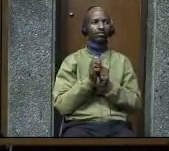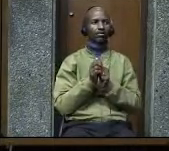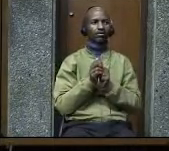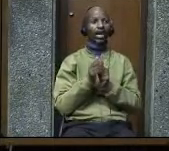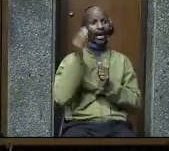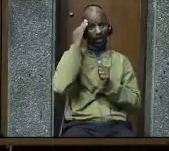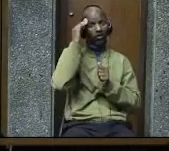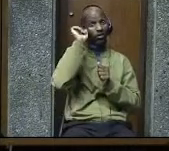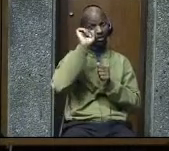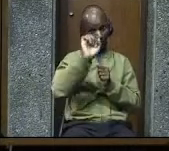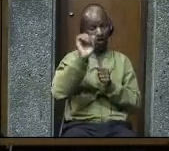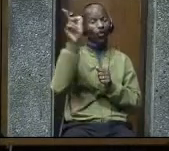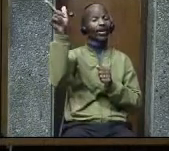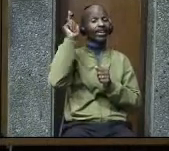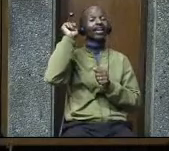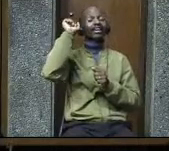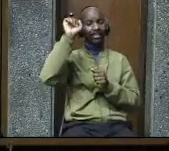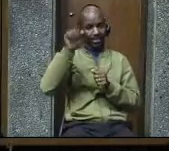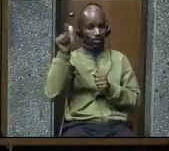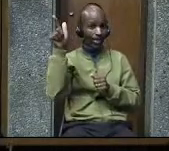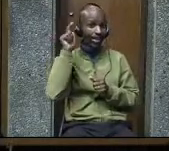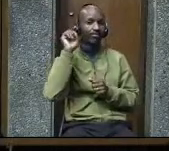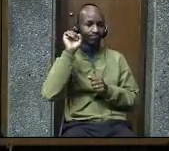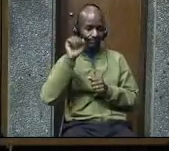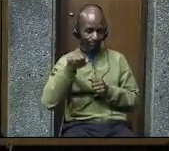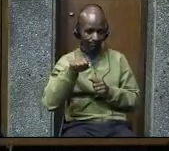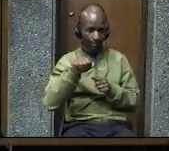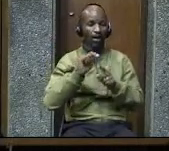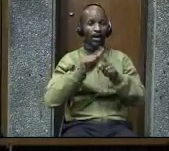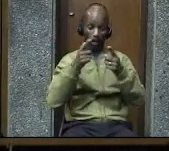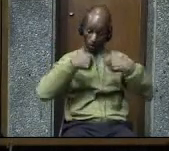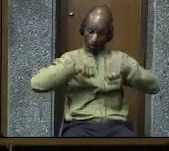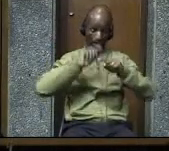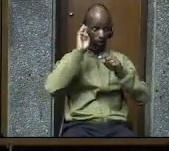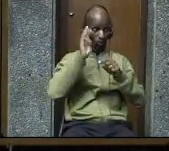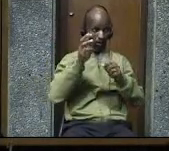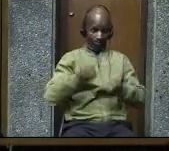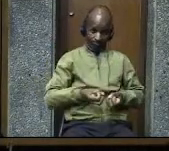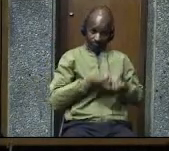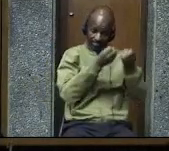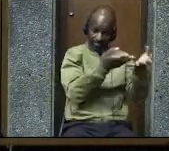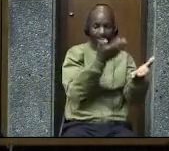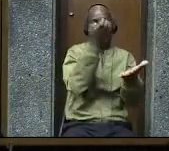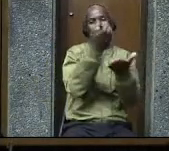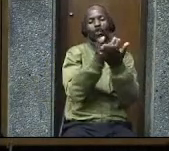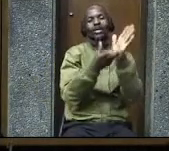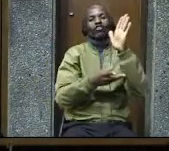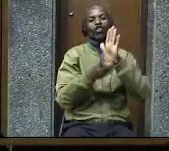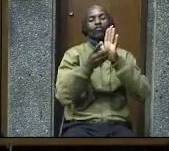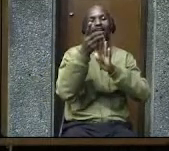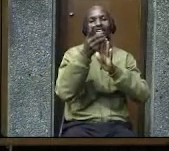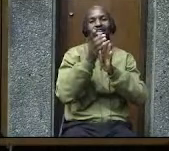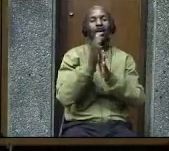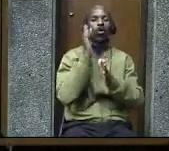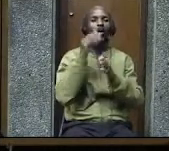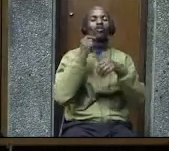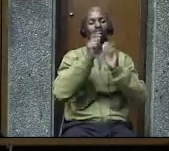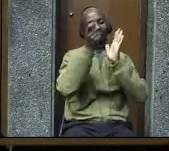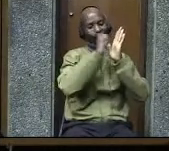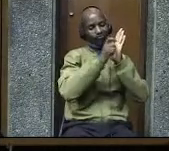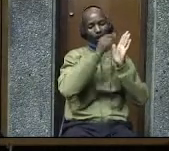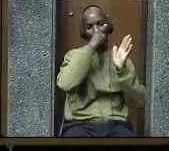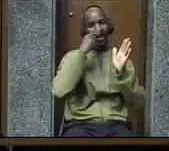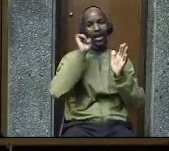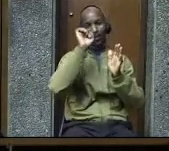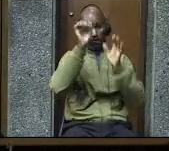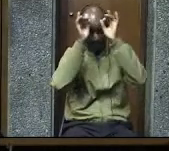I know you. Siyakuzwa, siyakuzwa. Sina sizoyidlulisa ku economic development. Mabathatha ama particulars